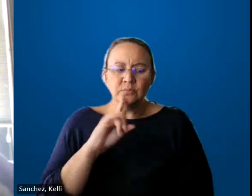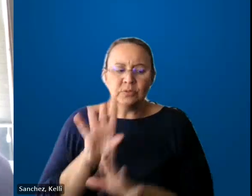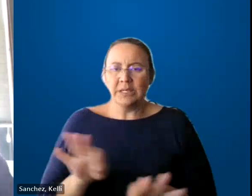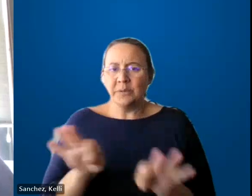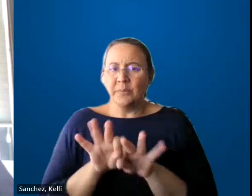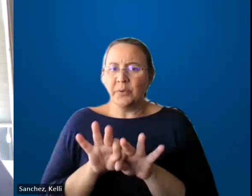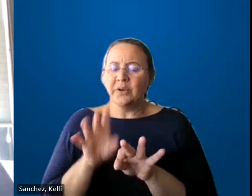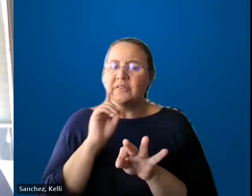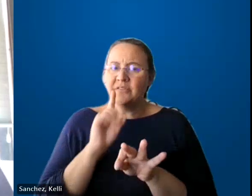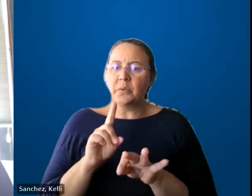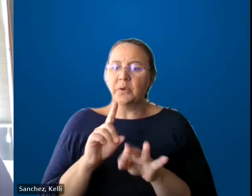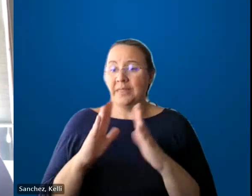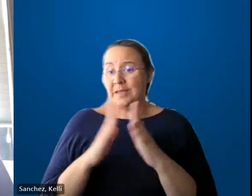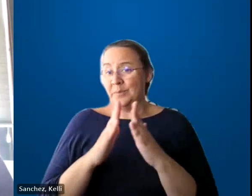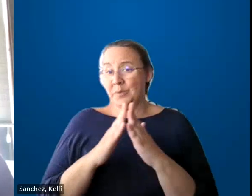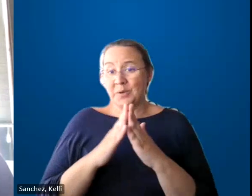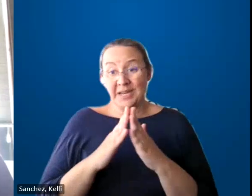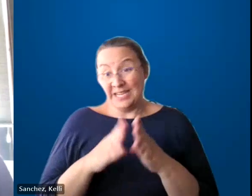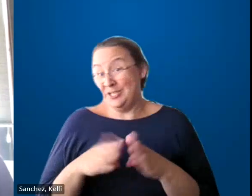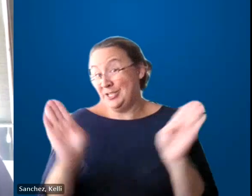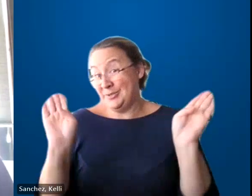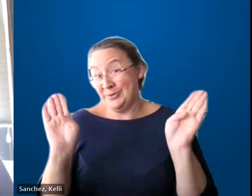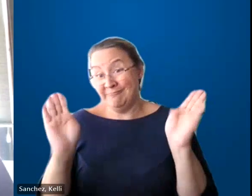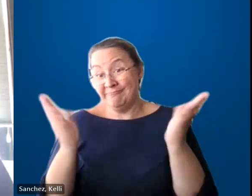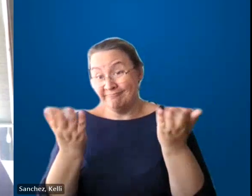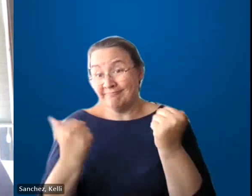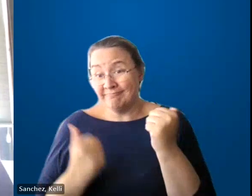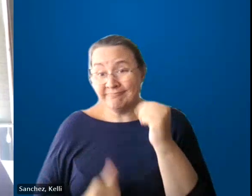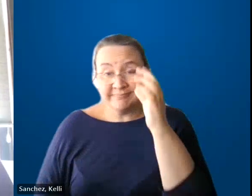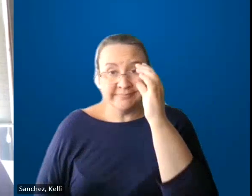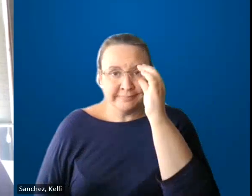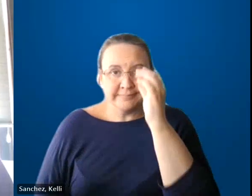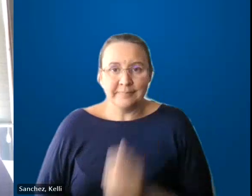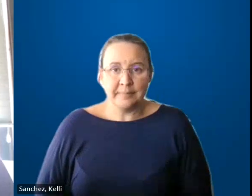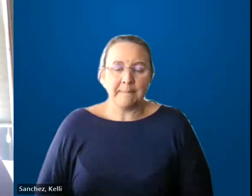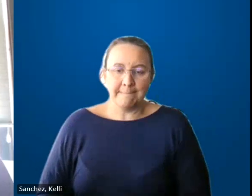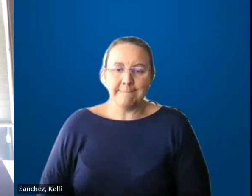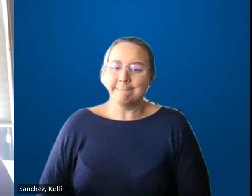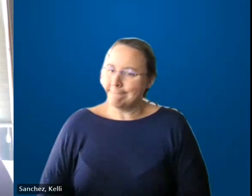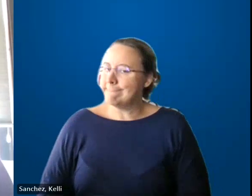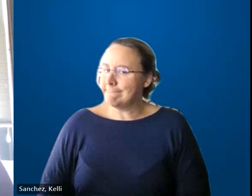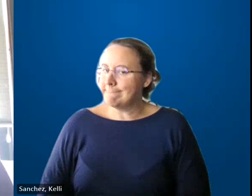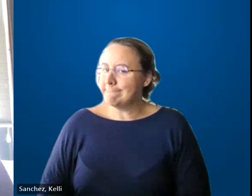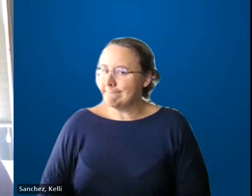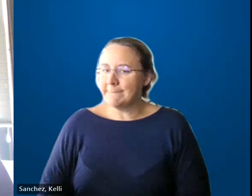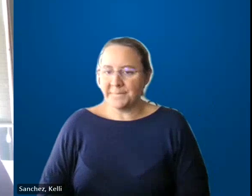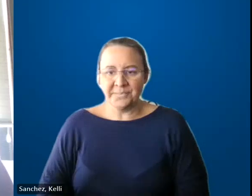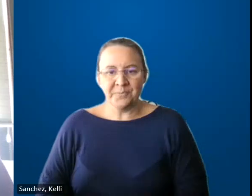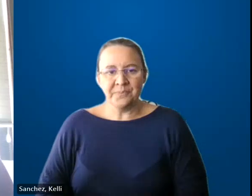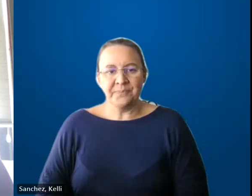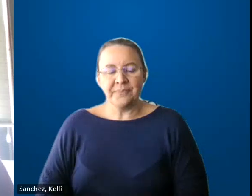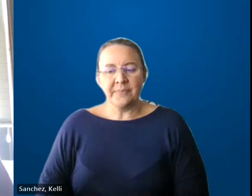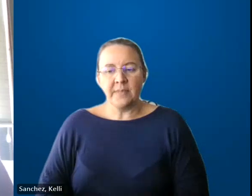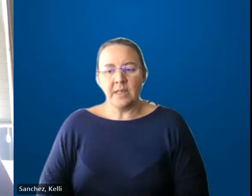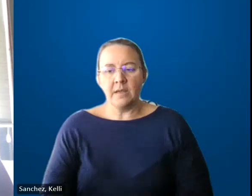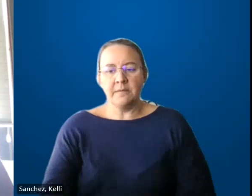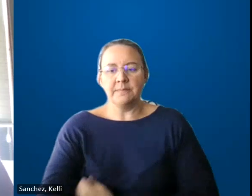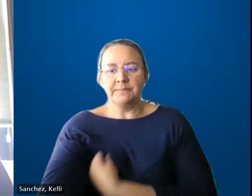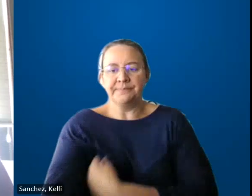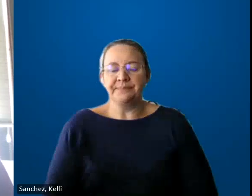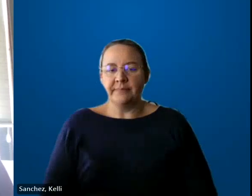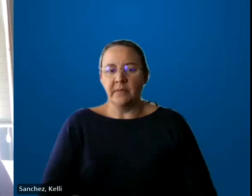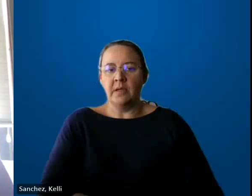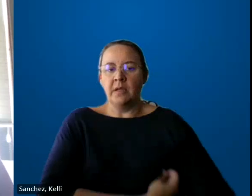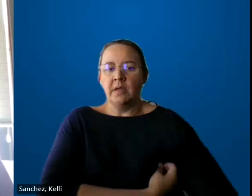for the community in general. Yeah, definitely. So, what unique